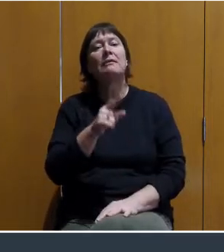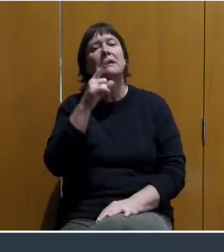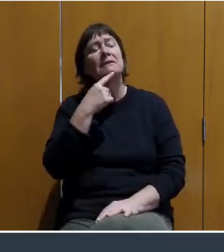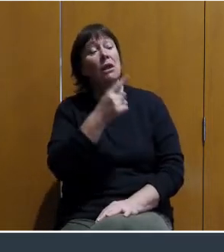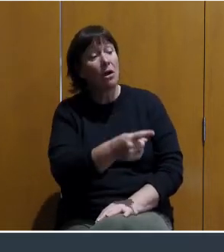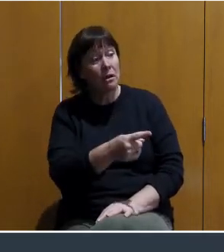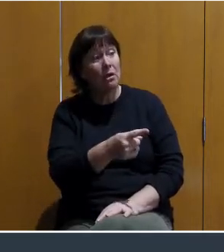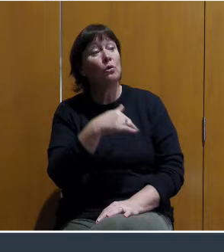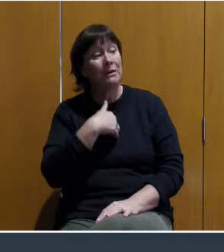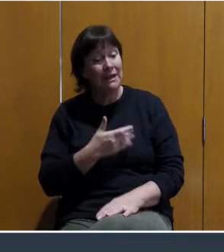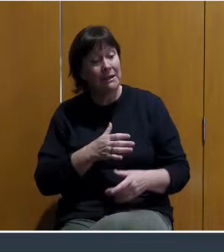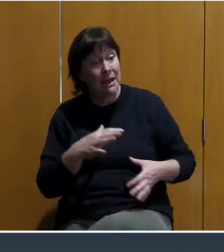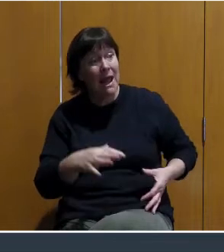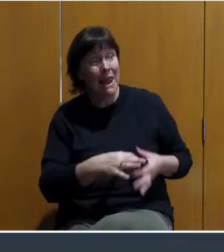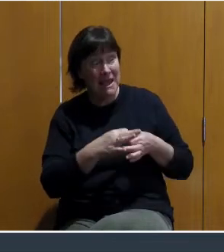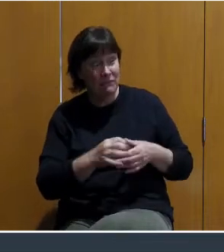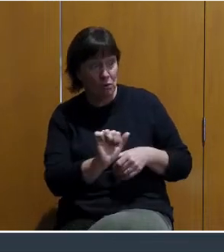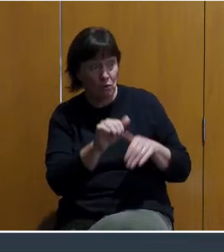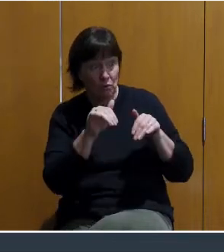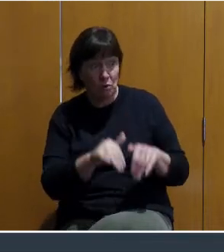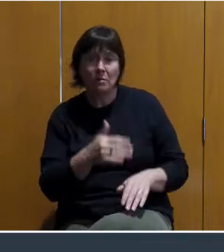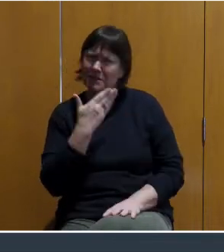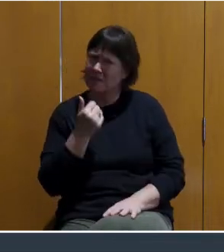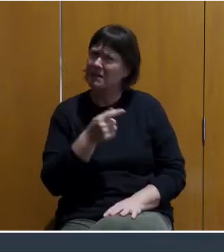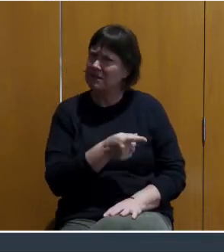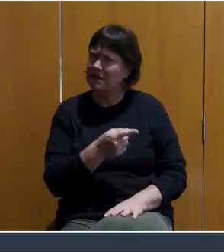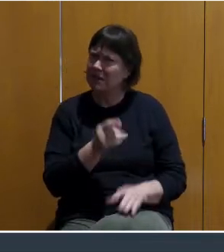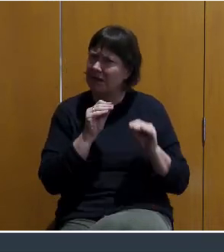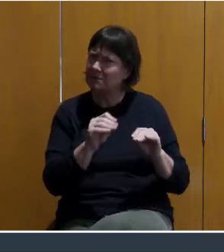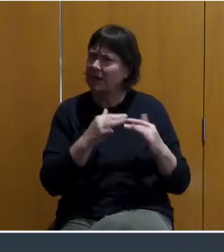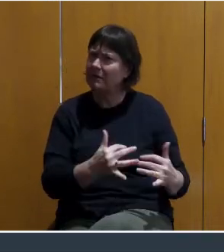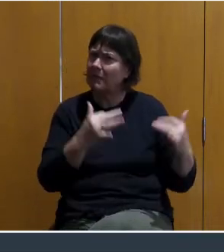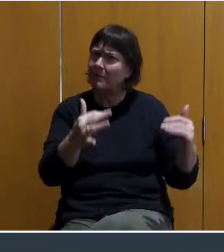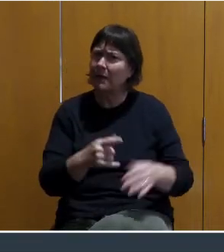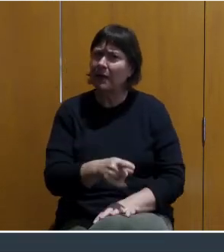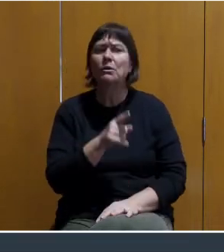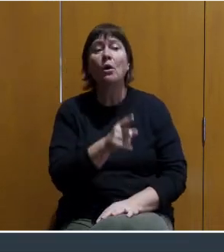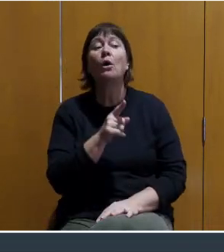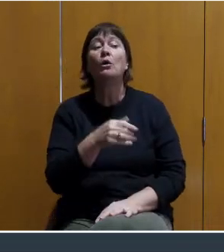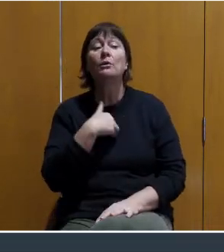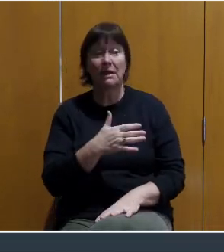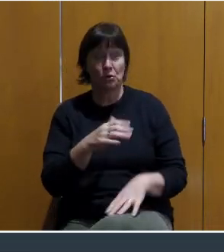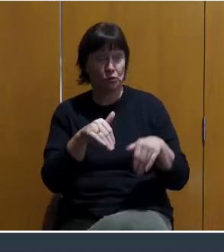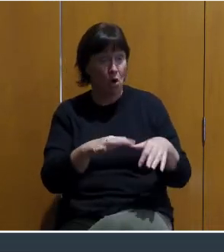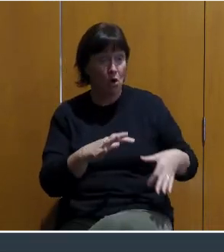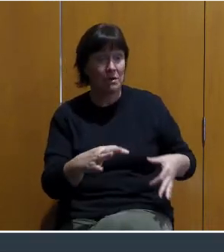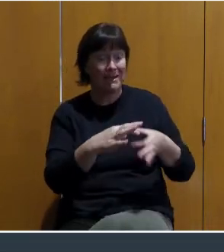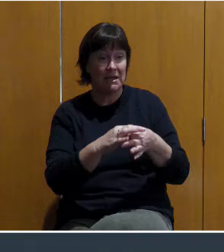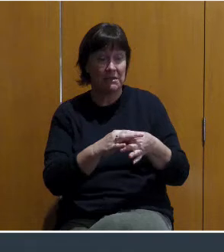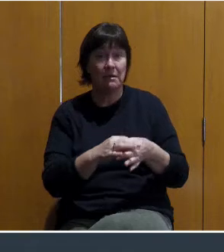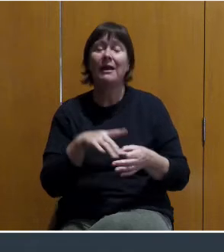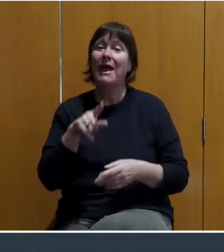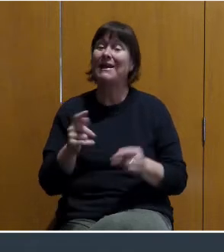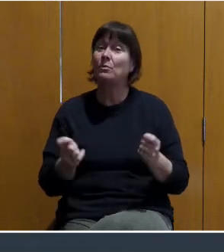lead? It's done in a nice way. It's called educating the public. And it does work. Because I've had to